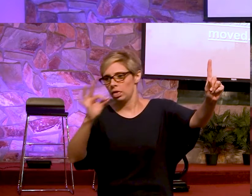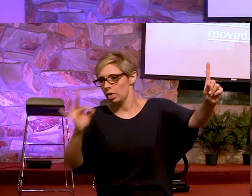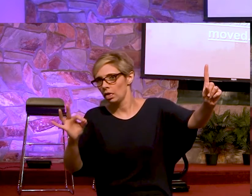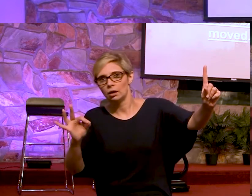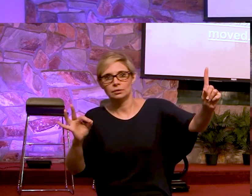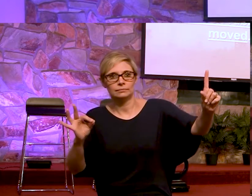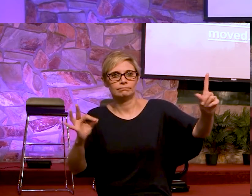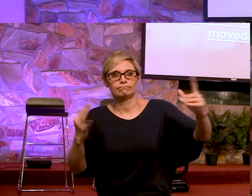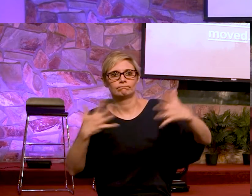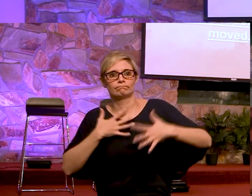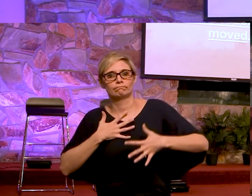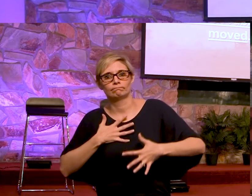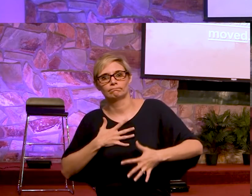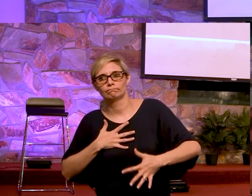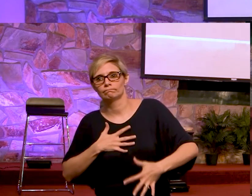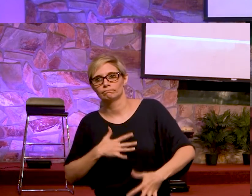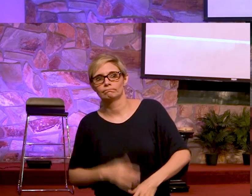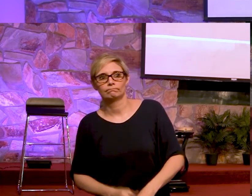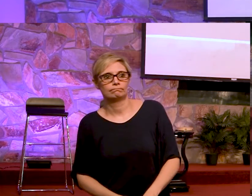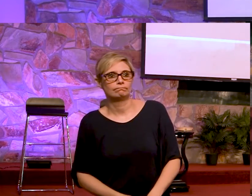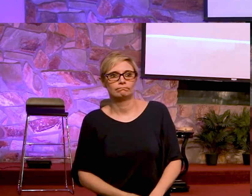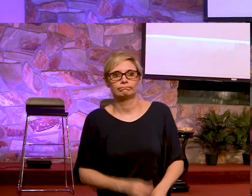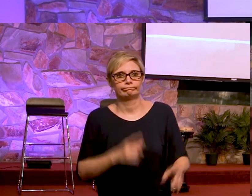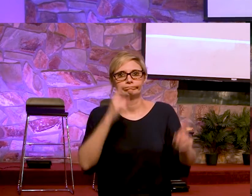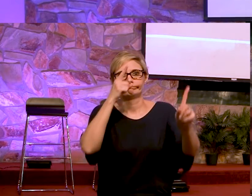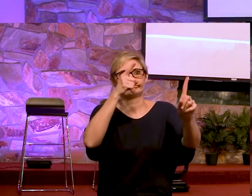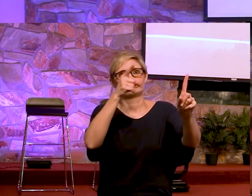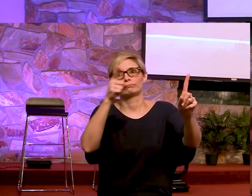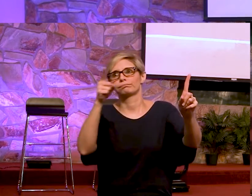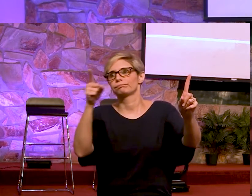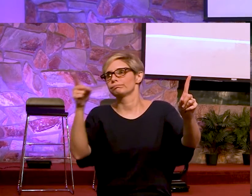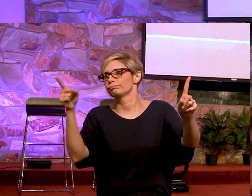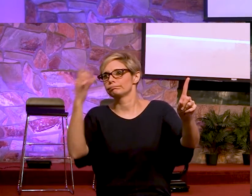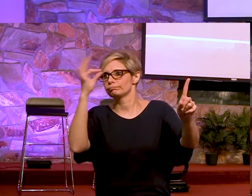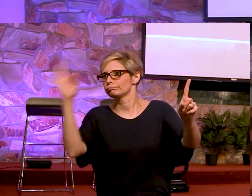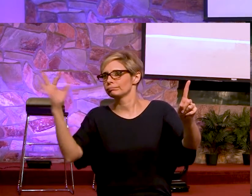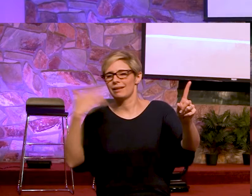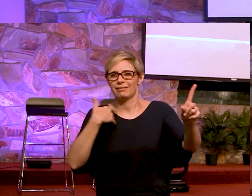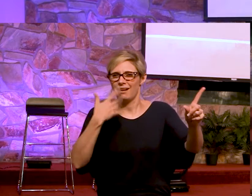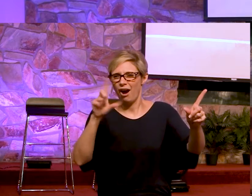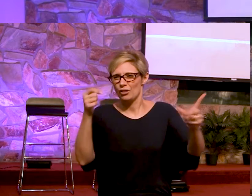Thirdly, I get discouraged. You get discouraged. We get discouraged